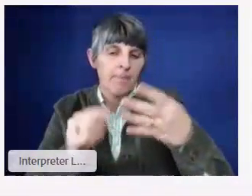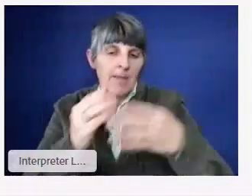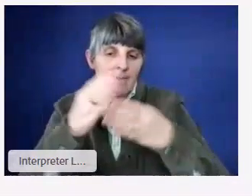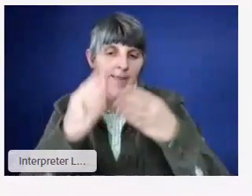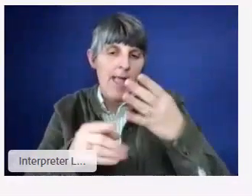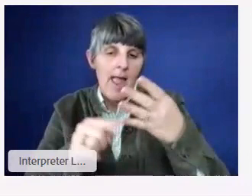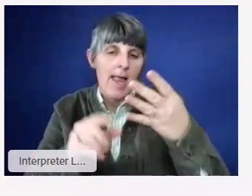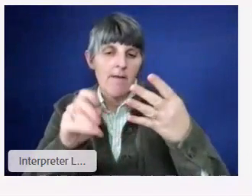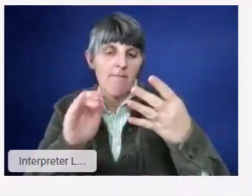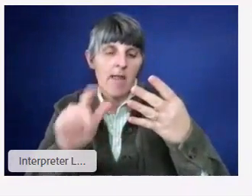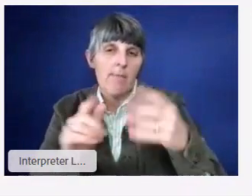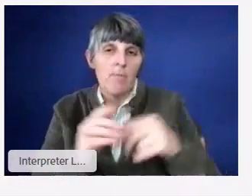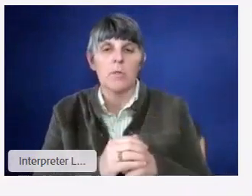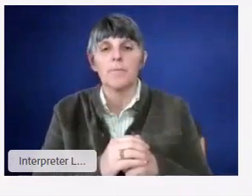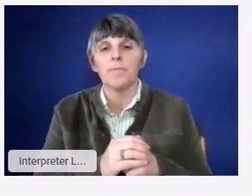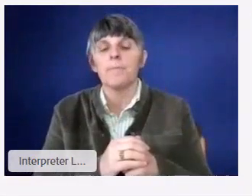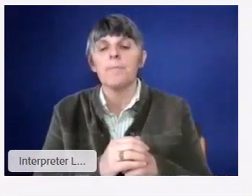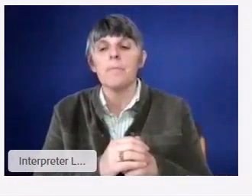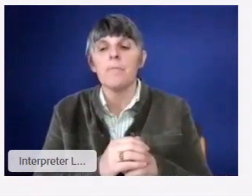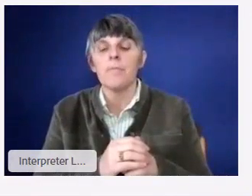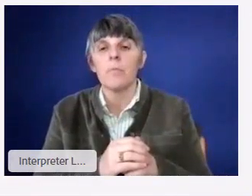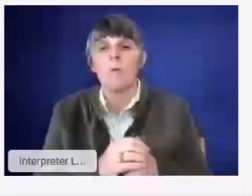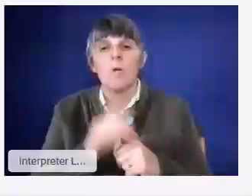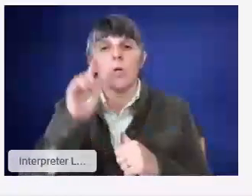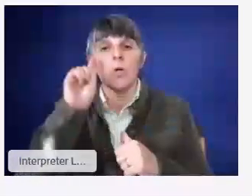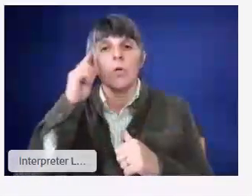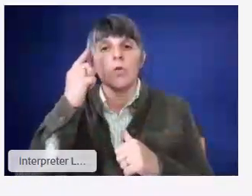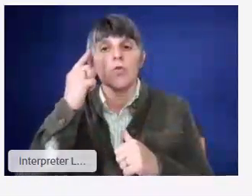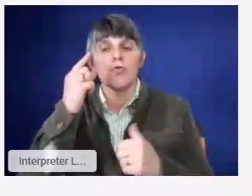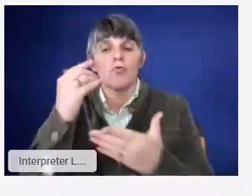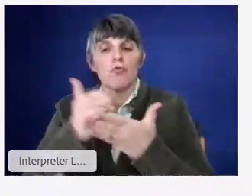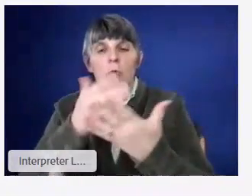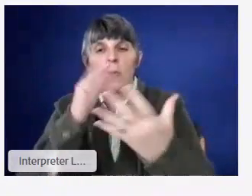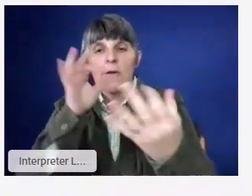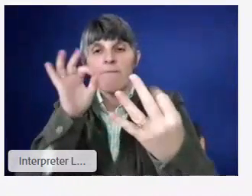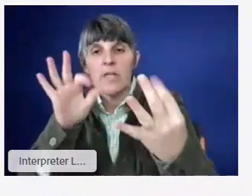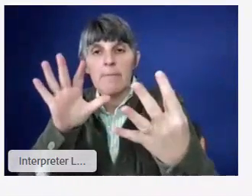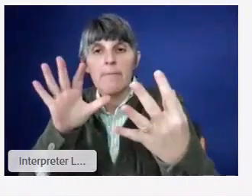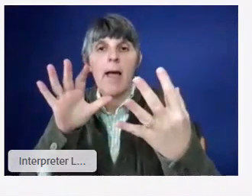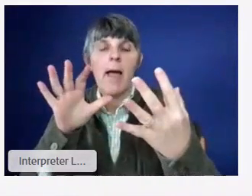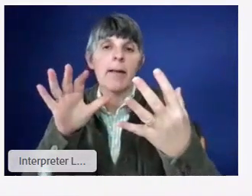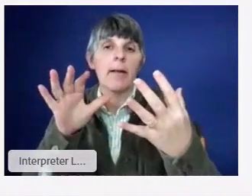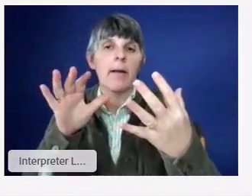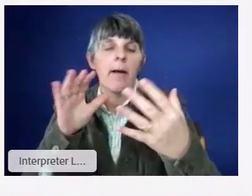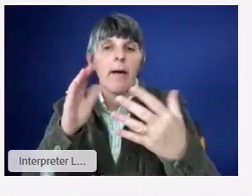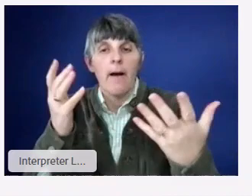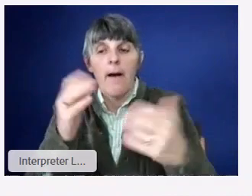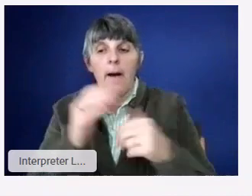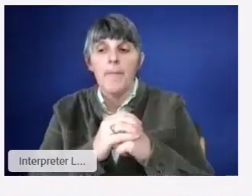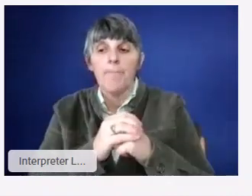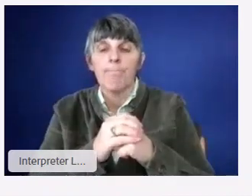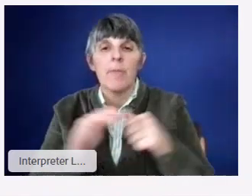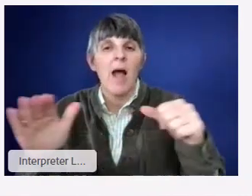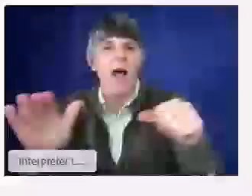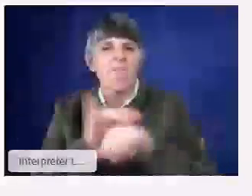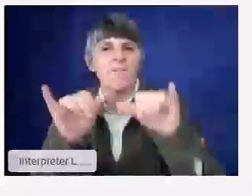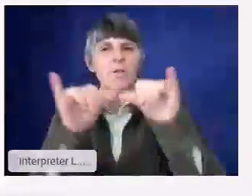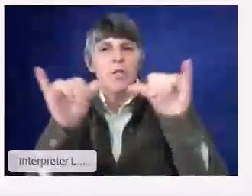April to get feedback on kind of a full